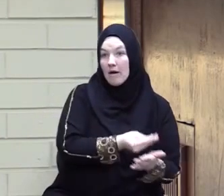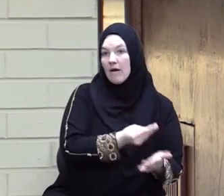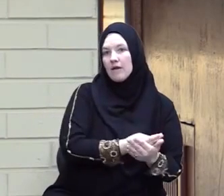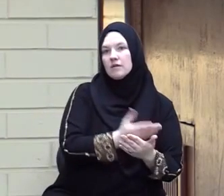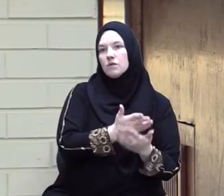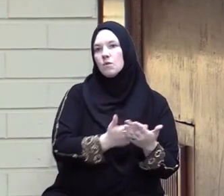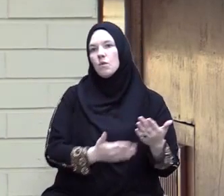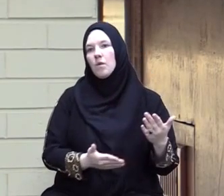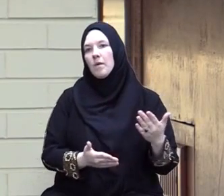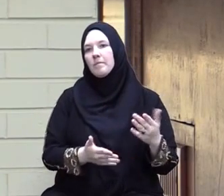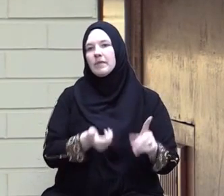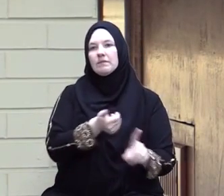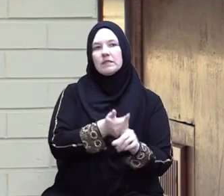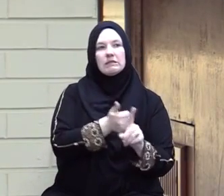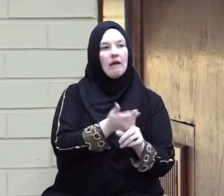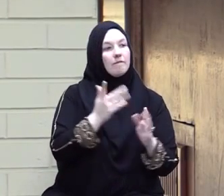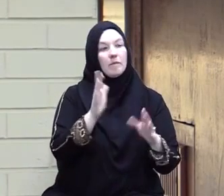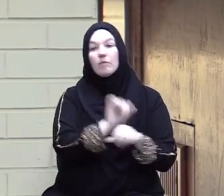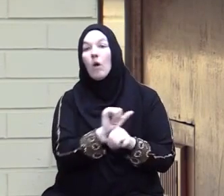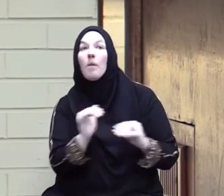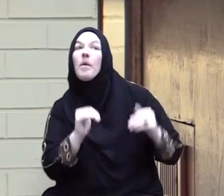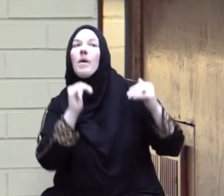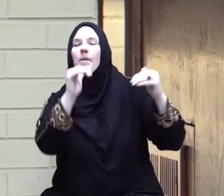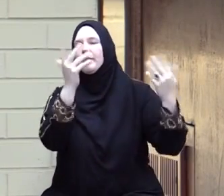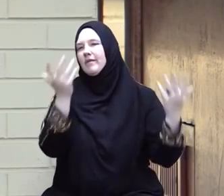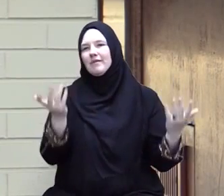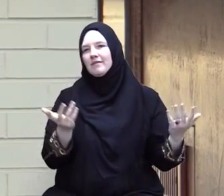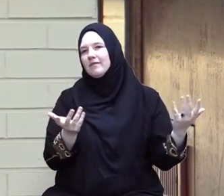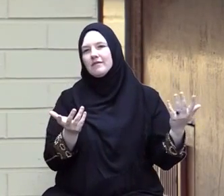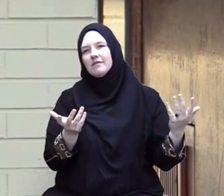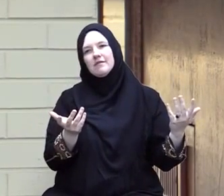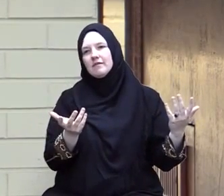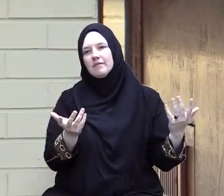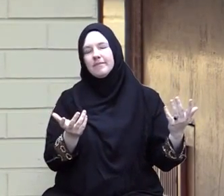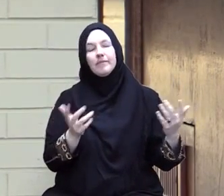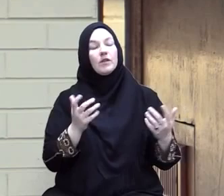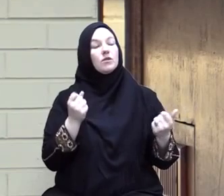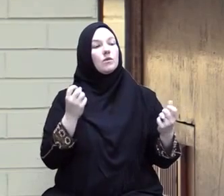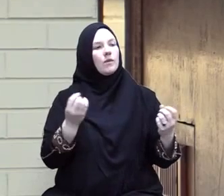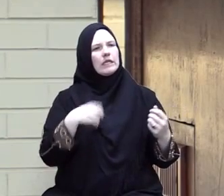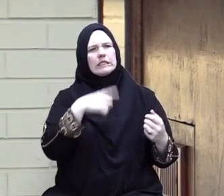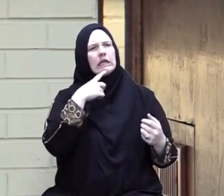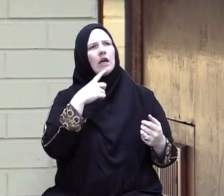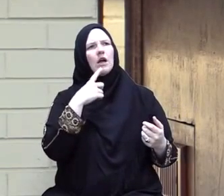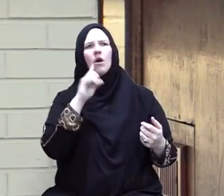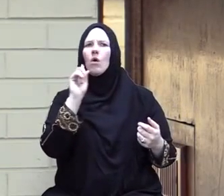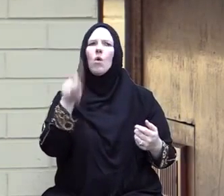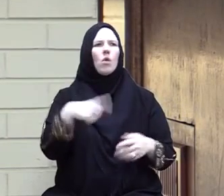benefits for their individual selves. So they would say,